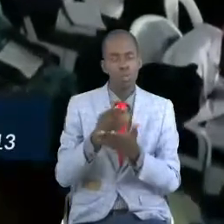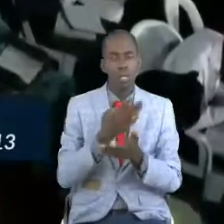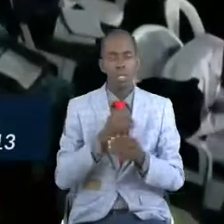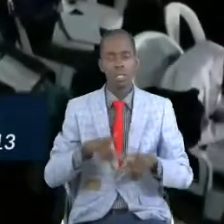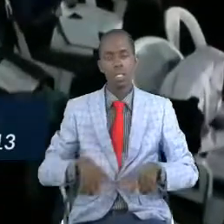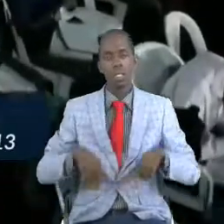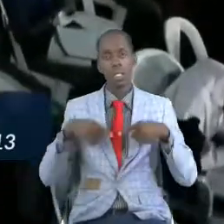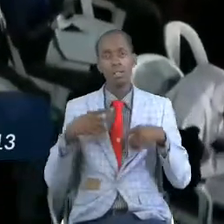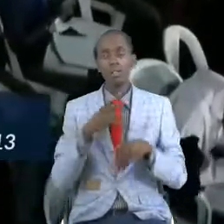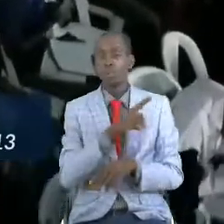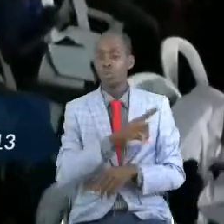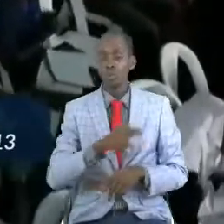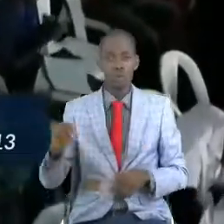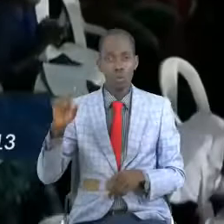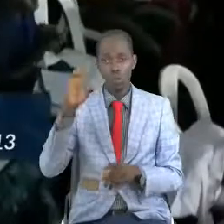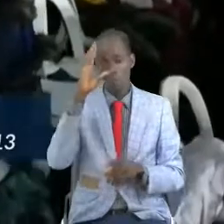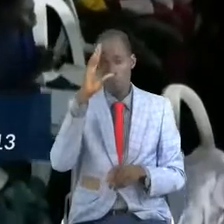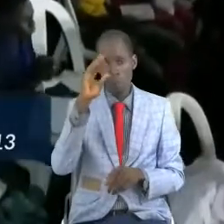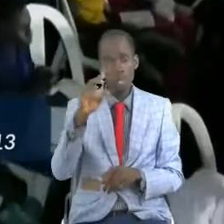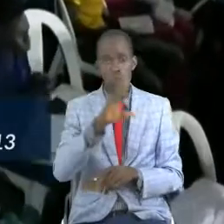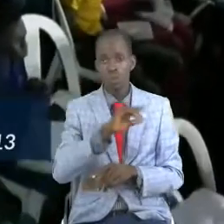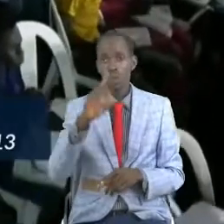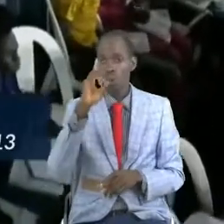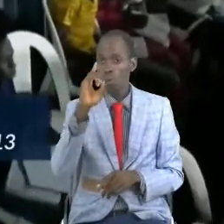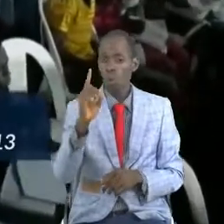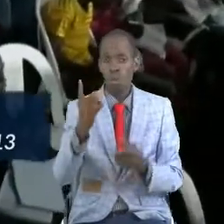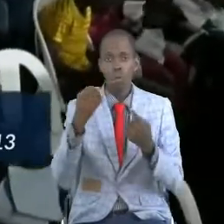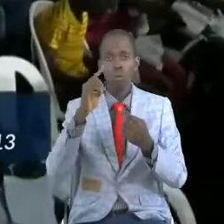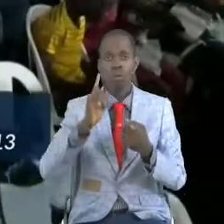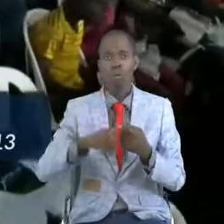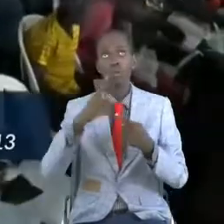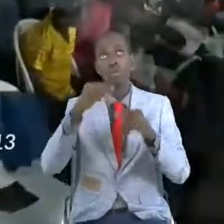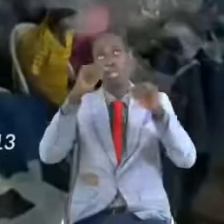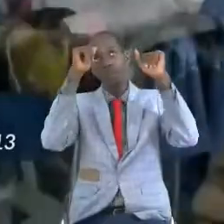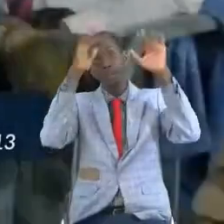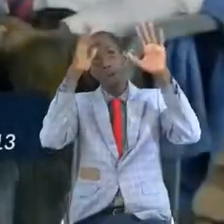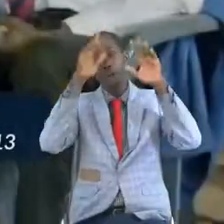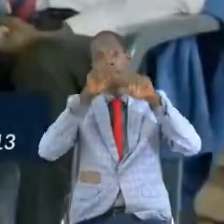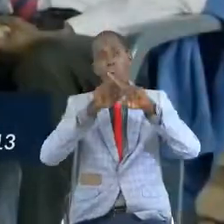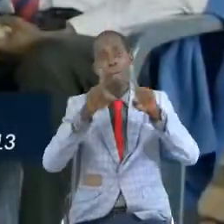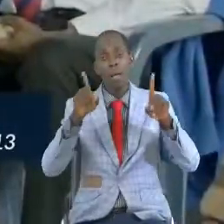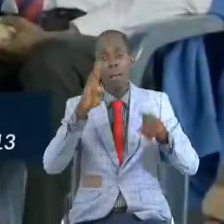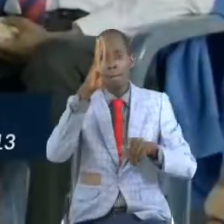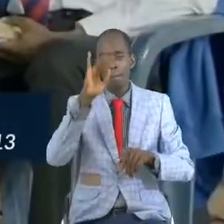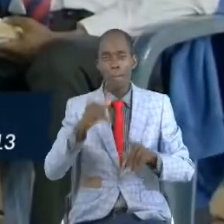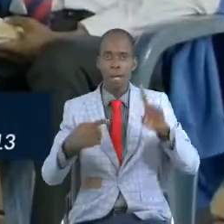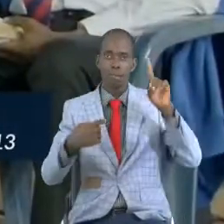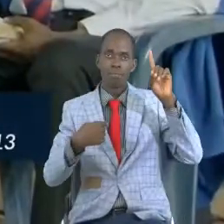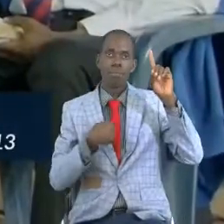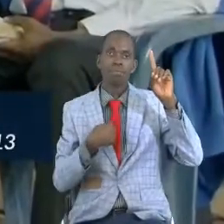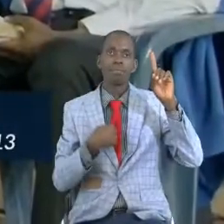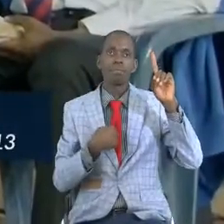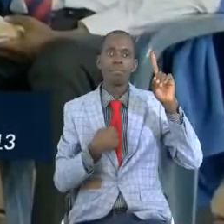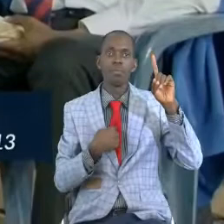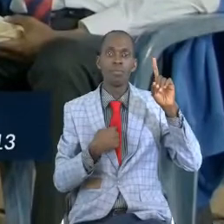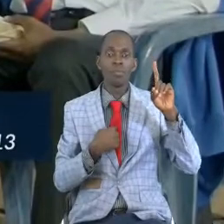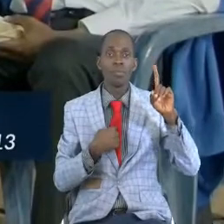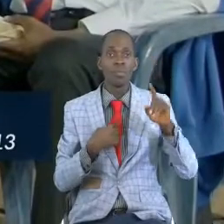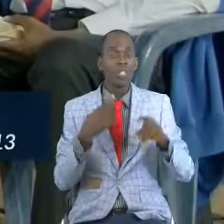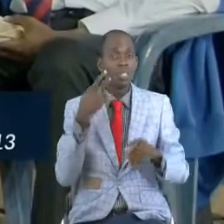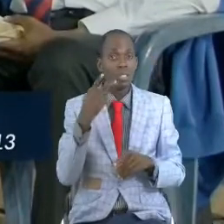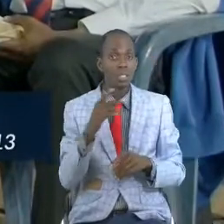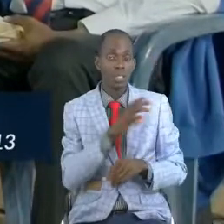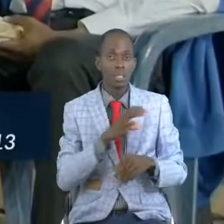man comes unto the father brought by me he told us the